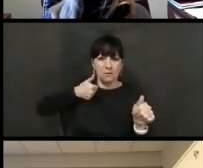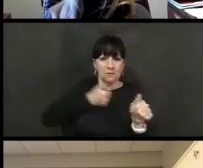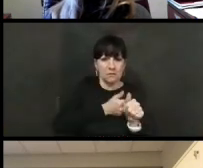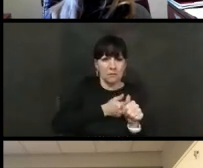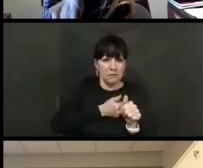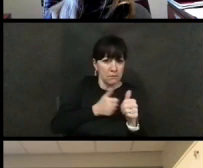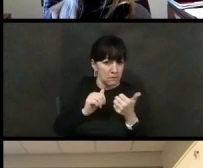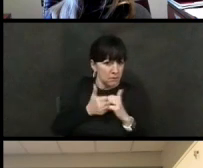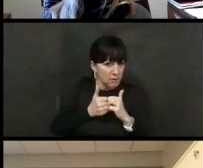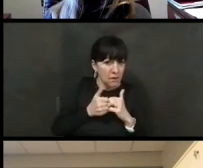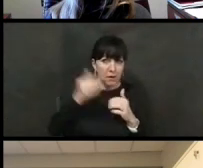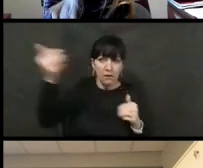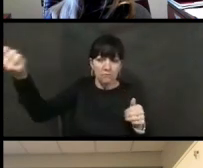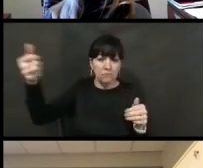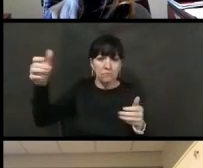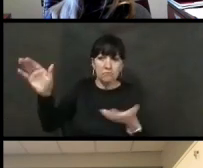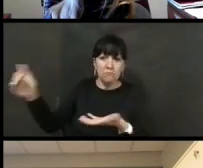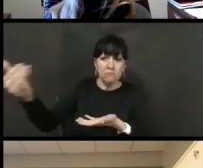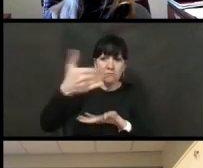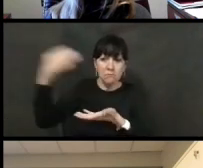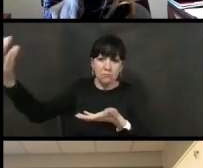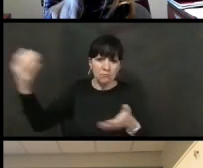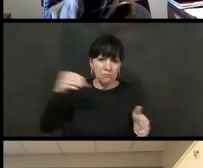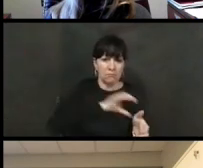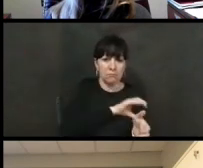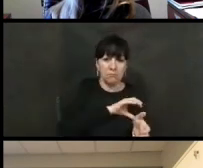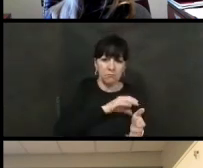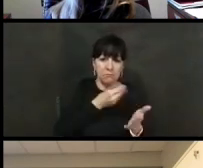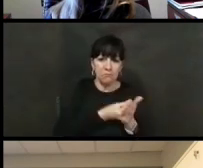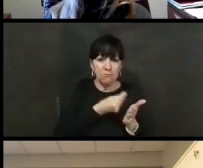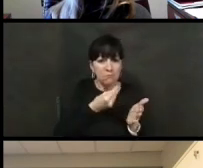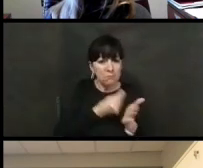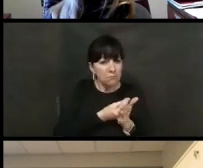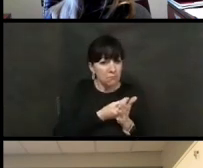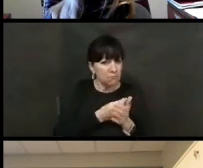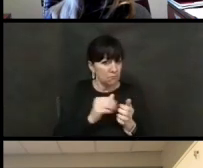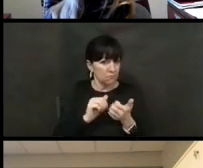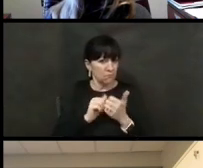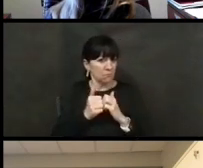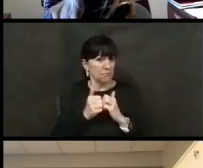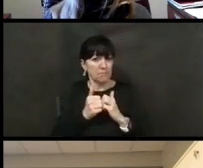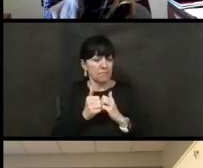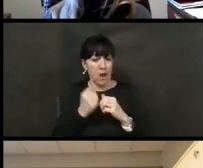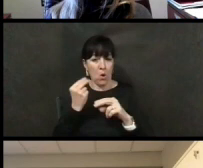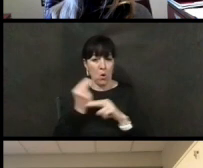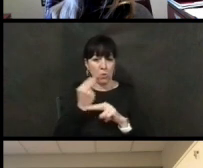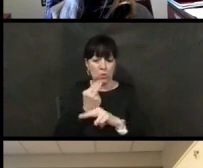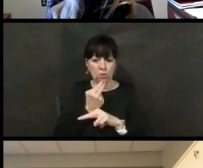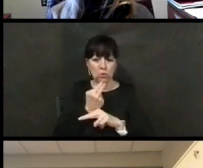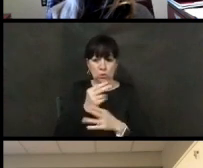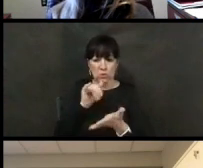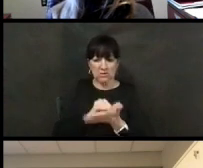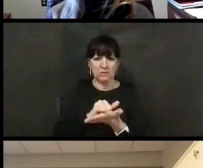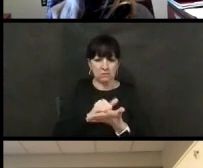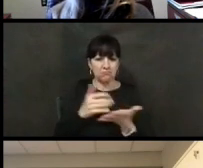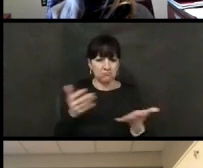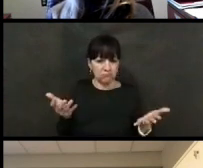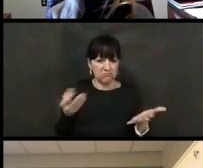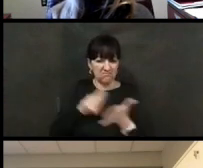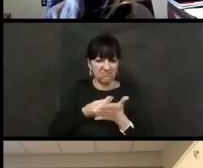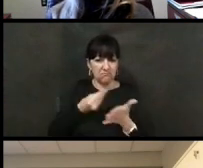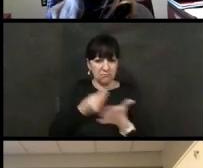expectation is that we will be able to utilize the part of the $1.25 billion that the state has received from the